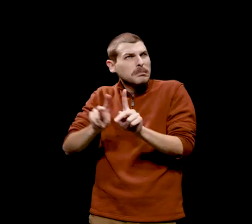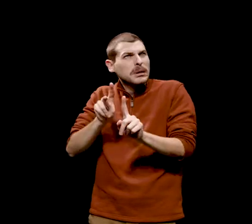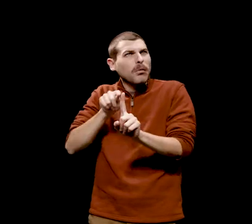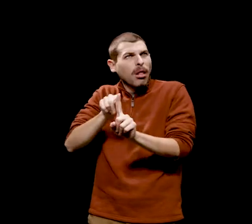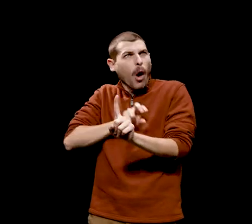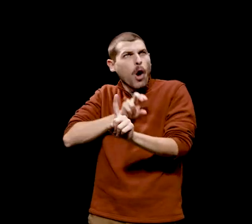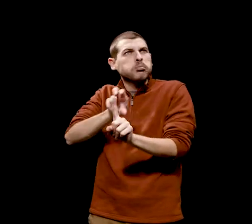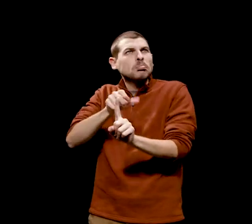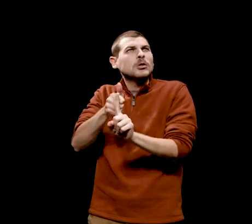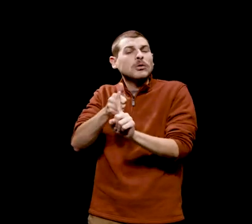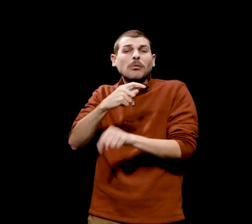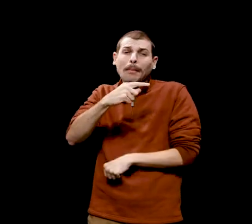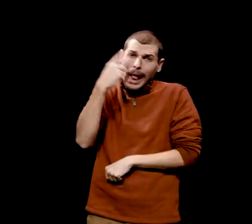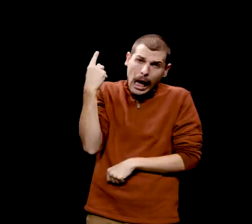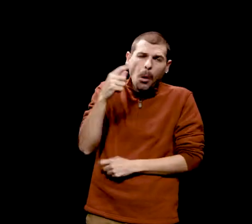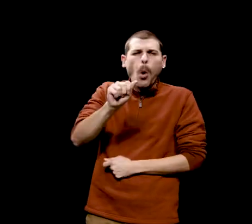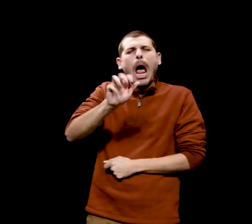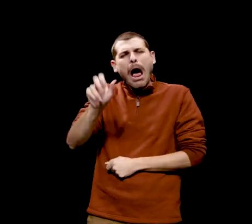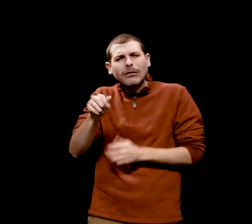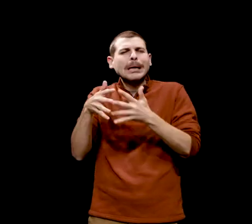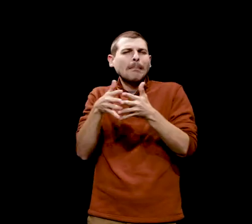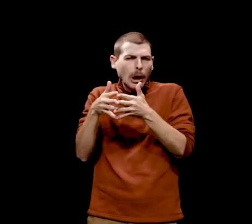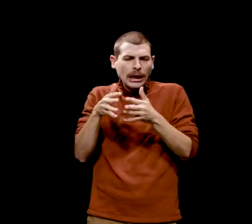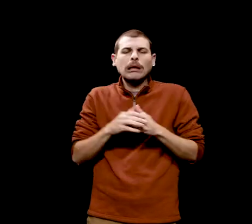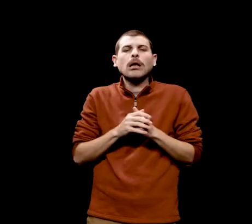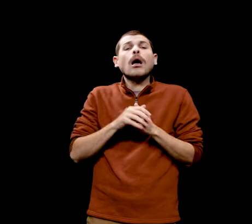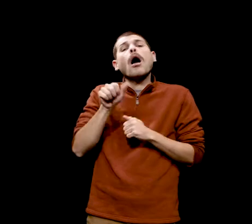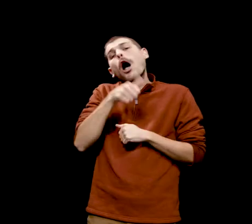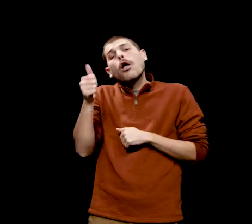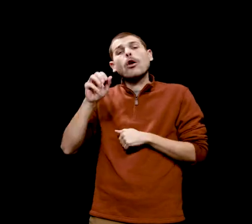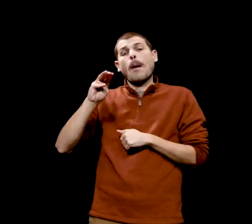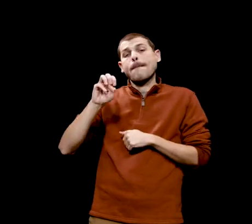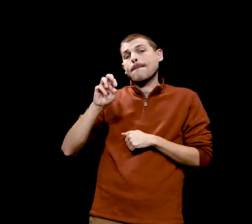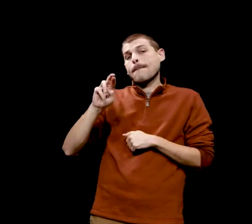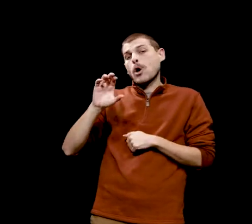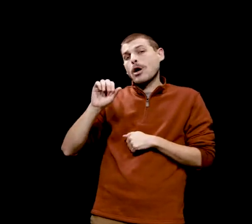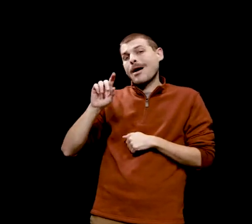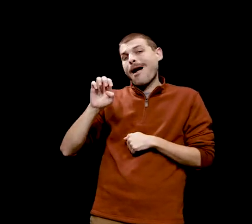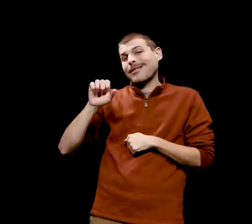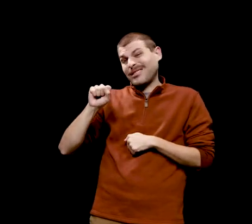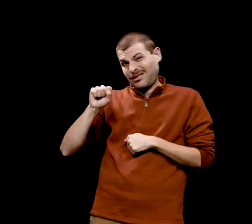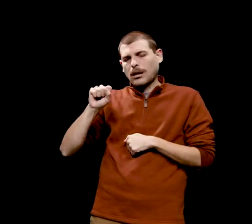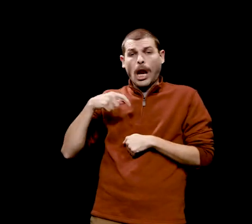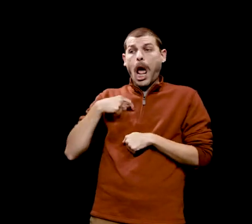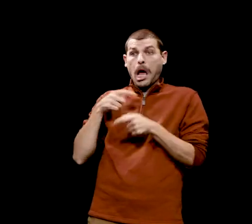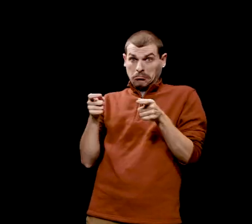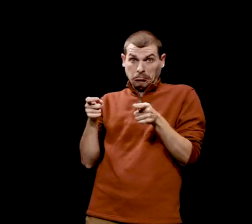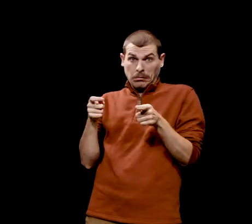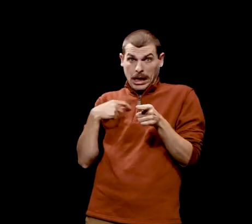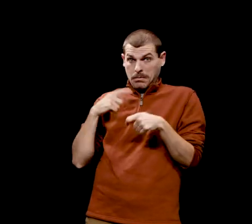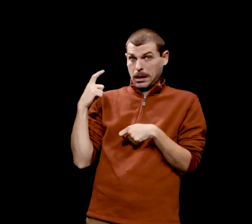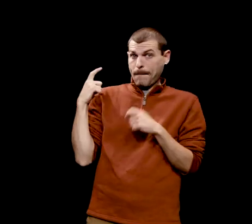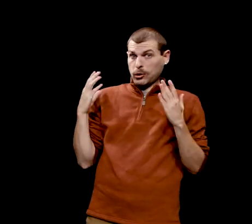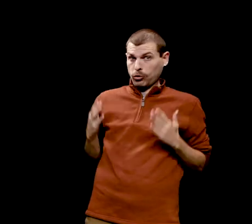American. The Mercatus and My People's Market, which we run through Prosper Portland, of which I'm the commissioner in charge, that